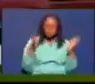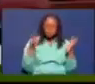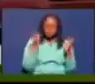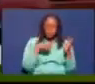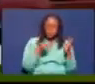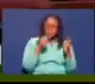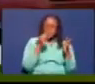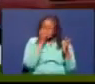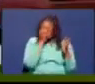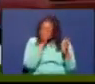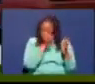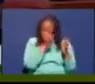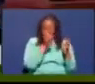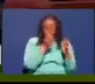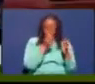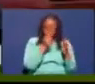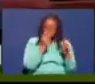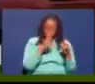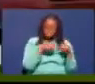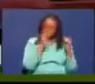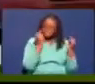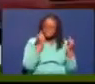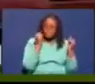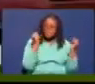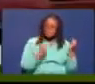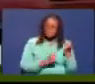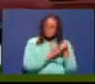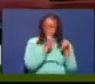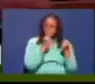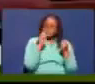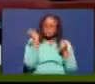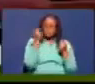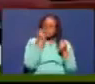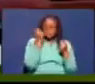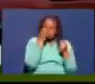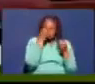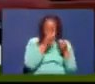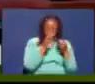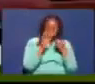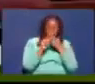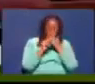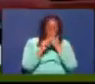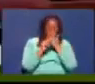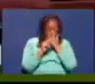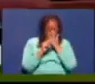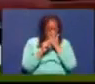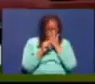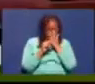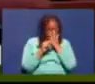here must rise to the occasion. It is not business as usual. We must reduce